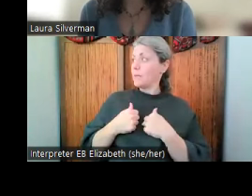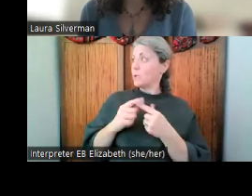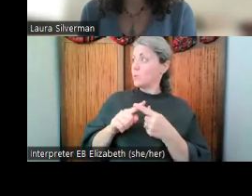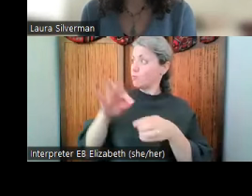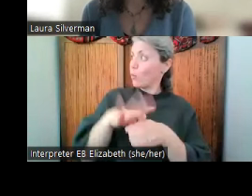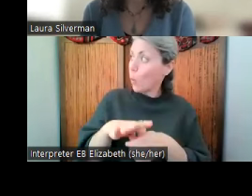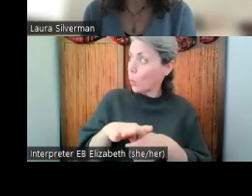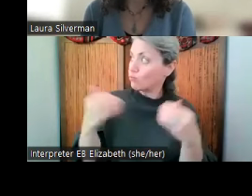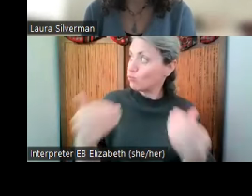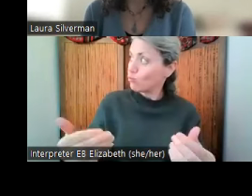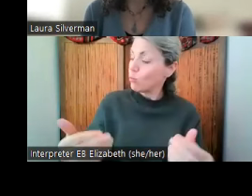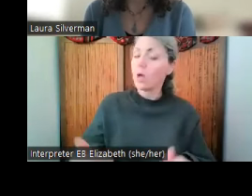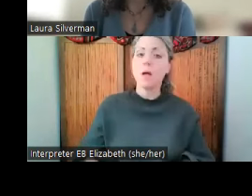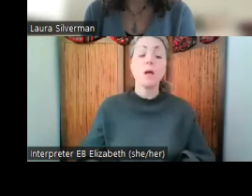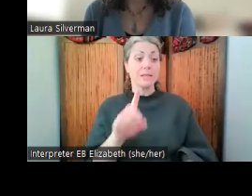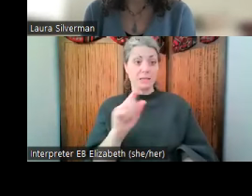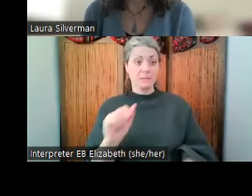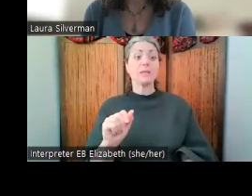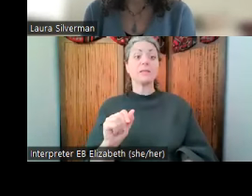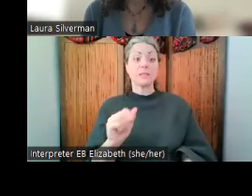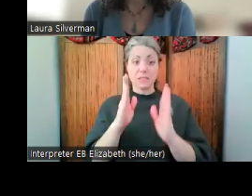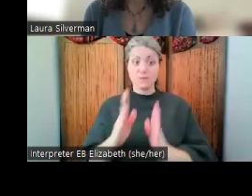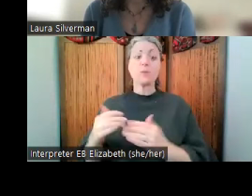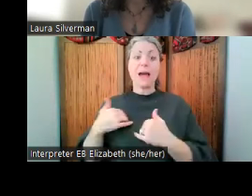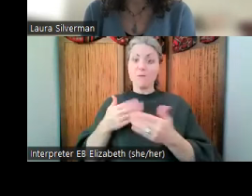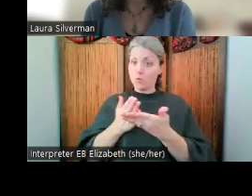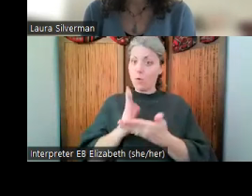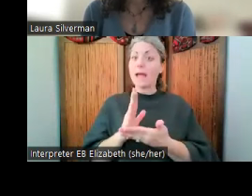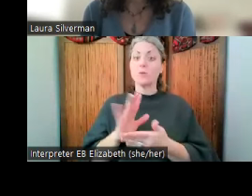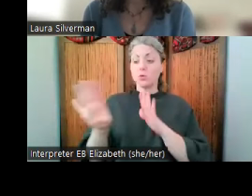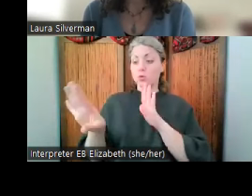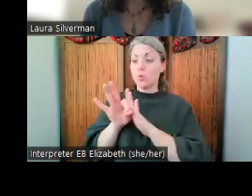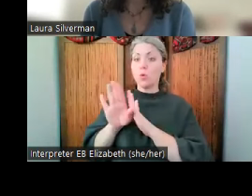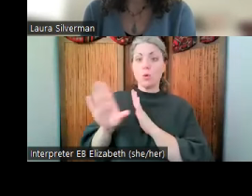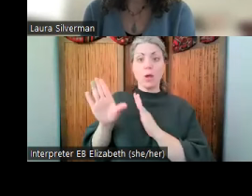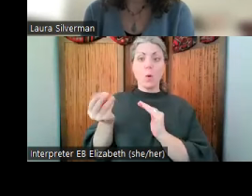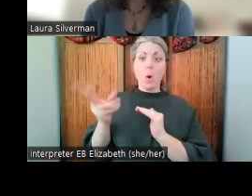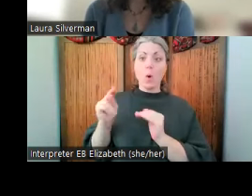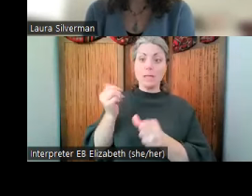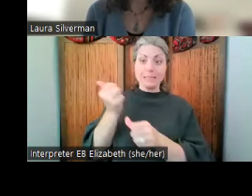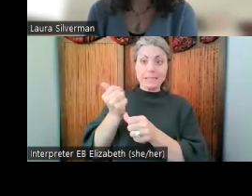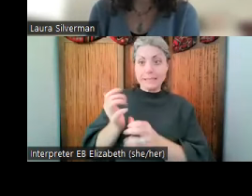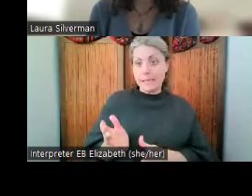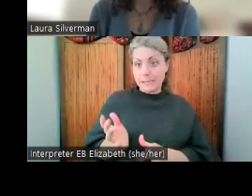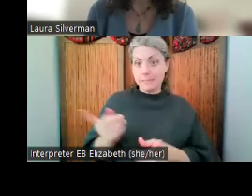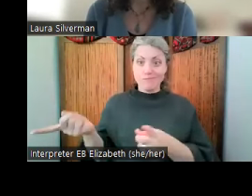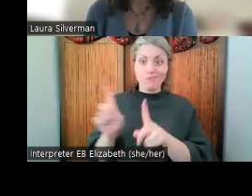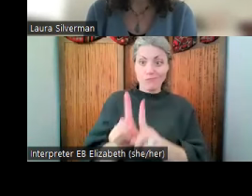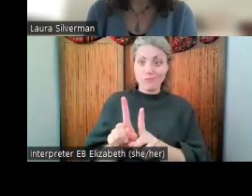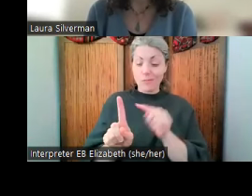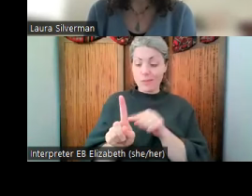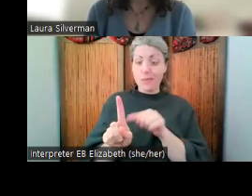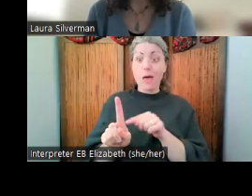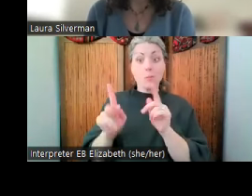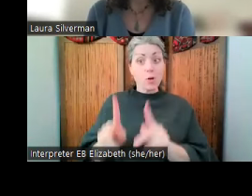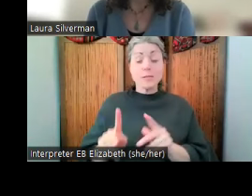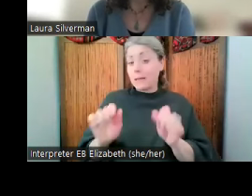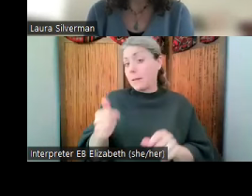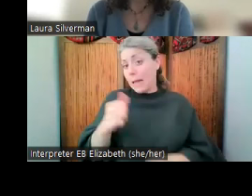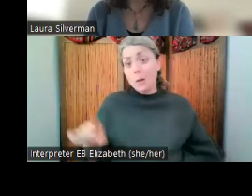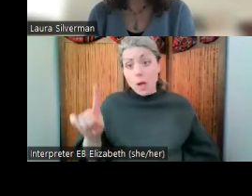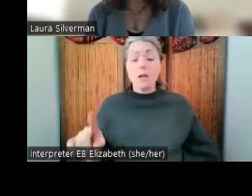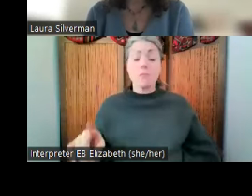Disabled individuals have the right to use an assistant of their choice. And this assistant can actually be pretty much almost anyone. It could be